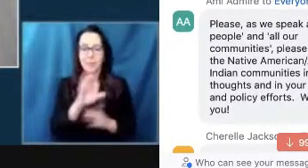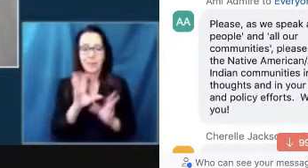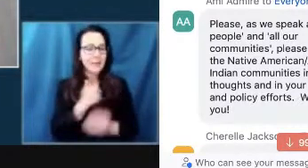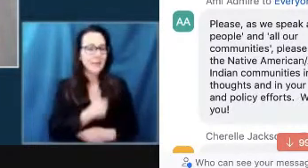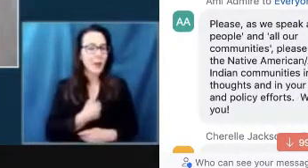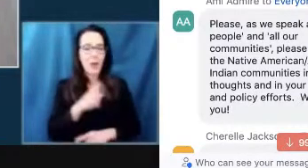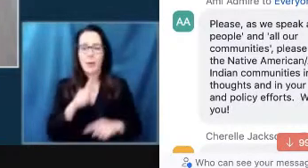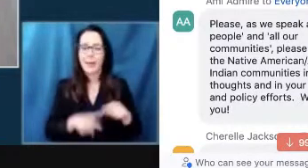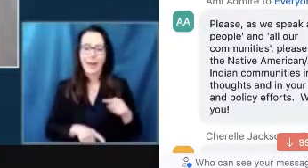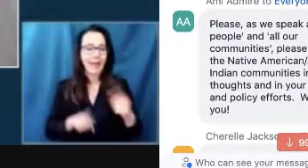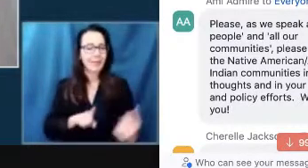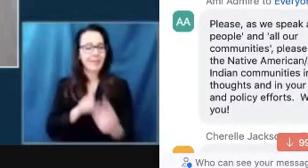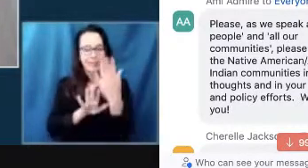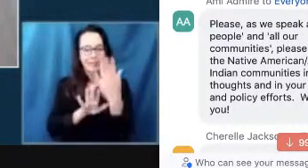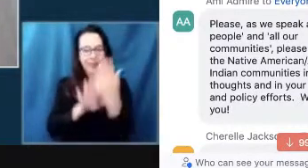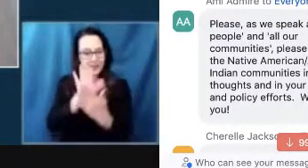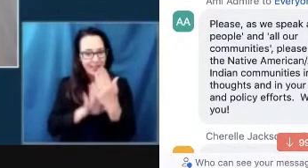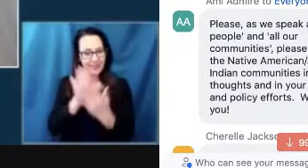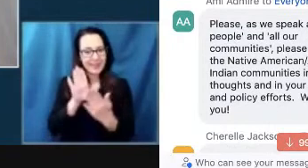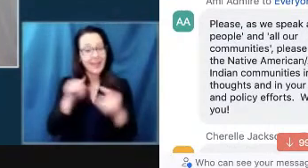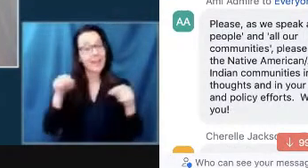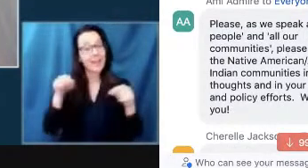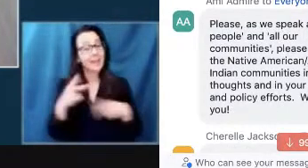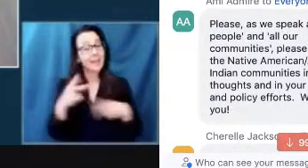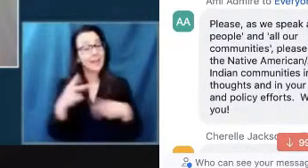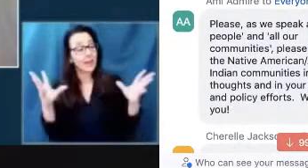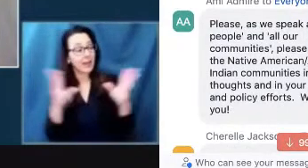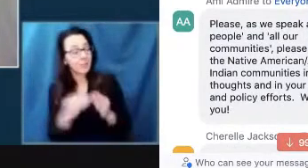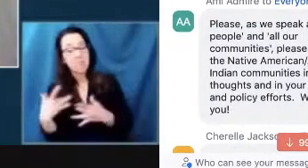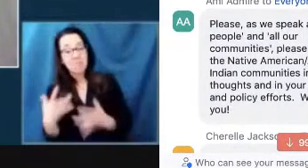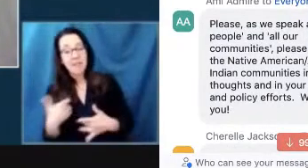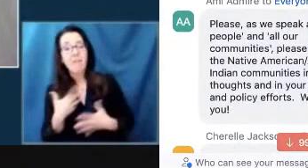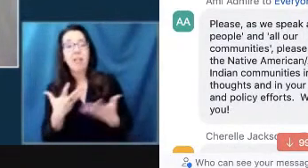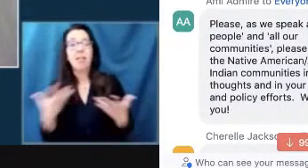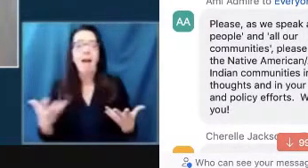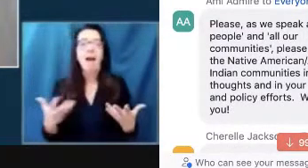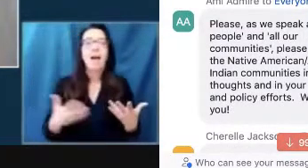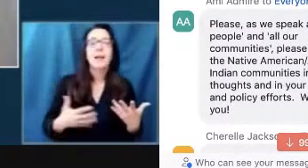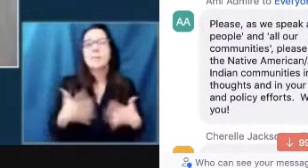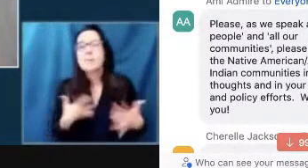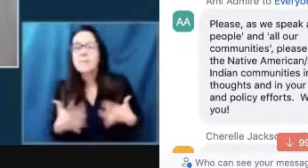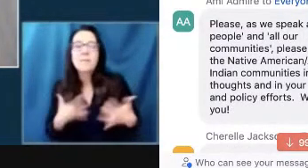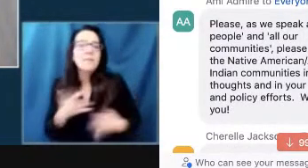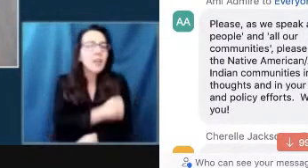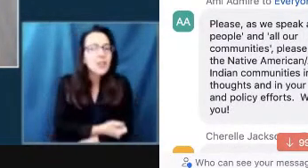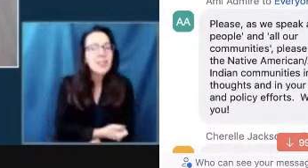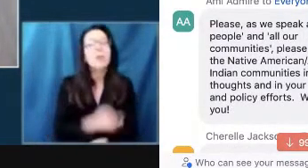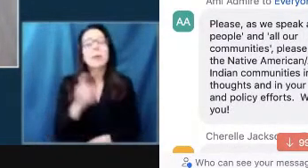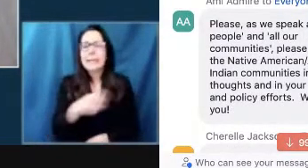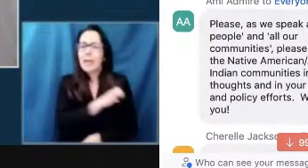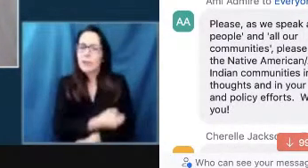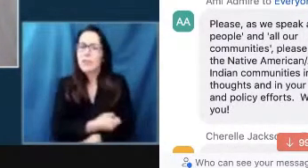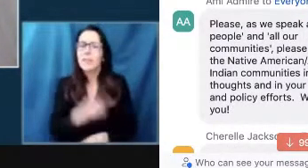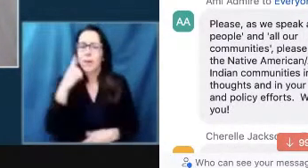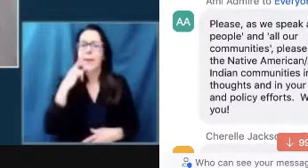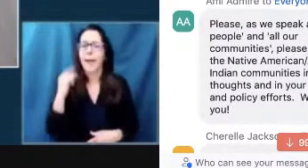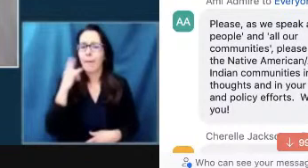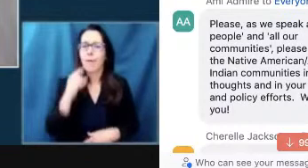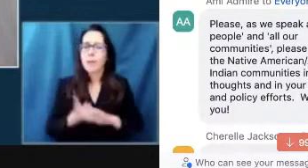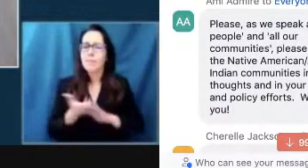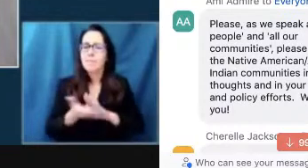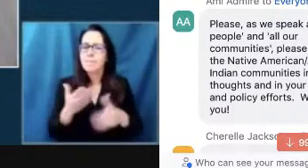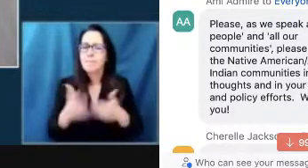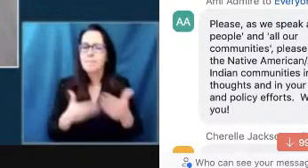there's usually a lot of energy. We need that energy to get things done here in California. California has been a leader in so many ways, and